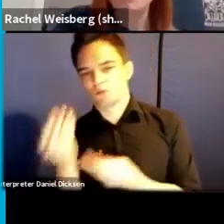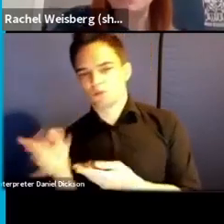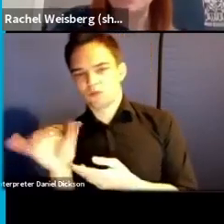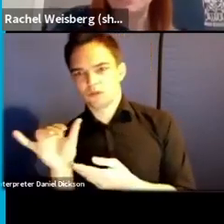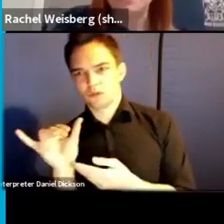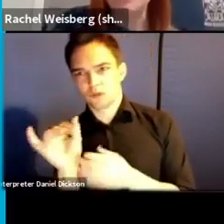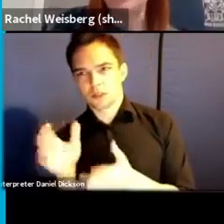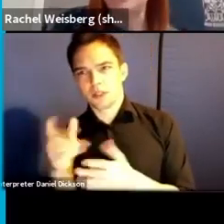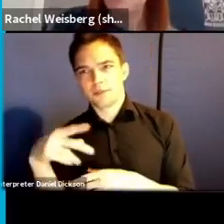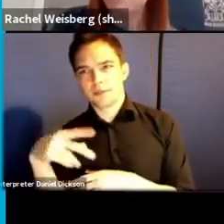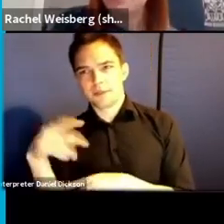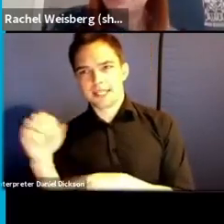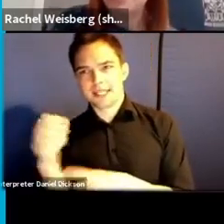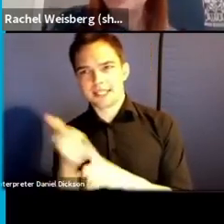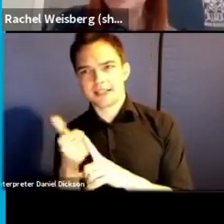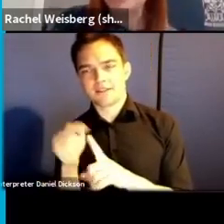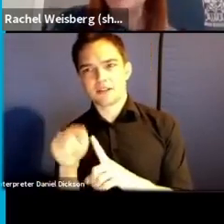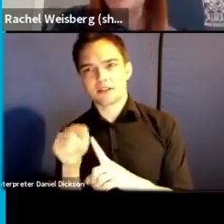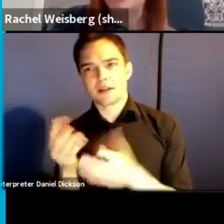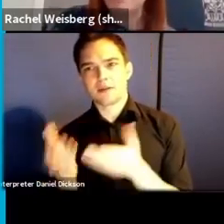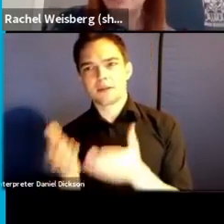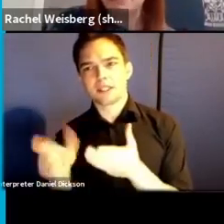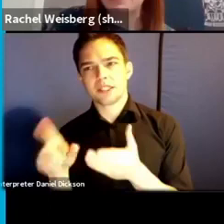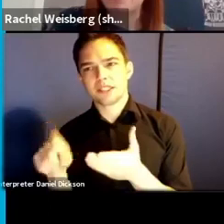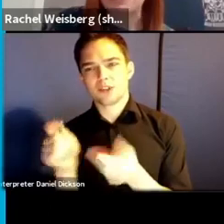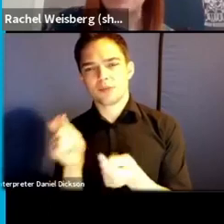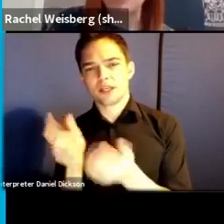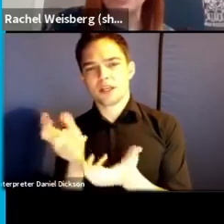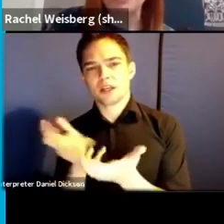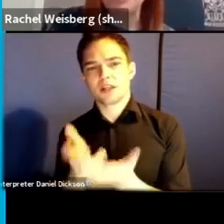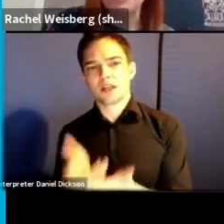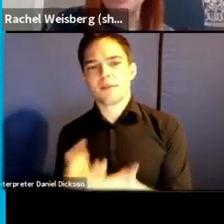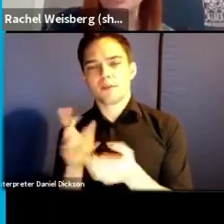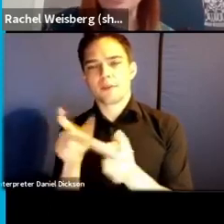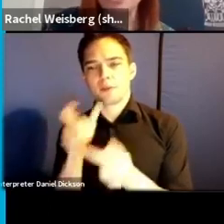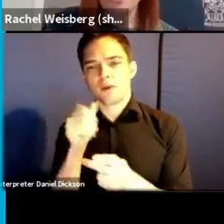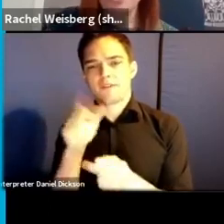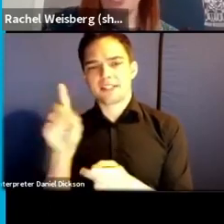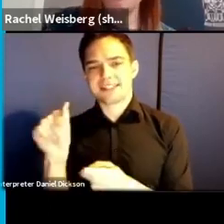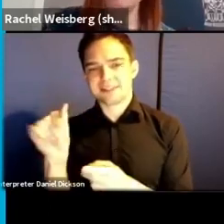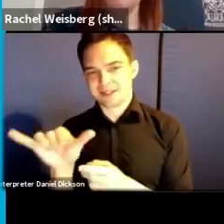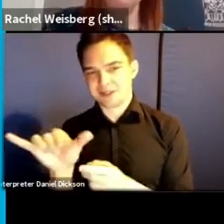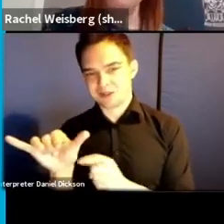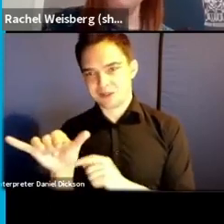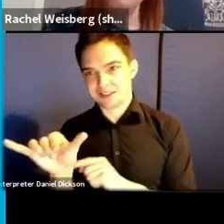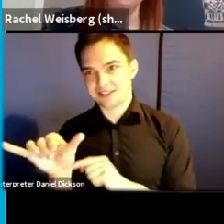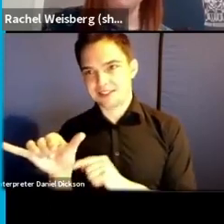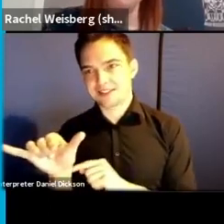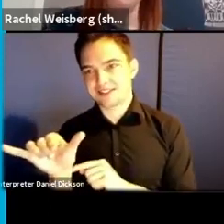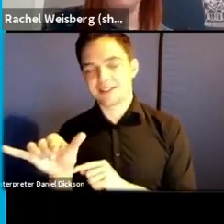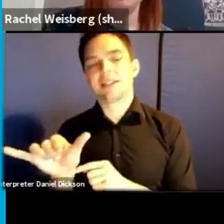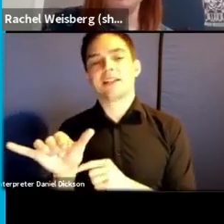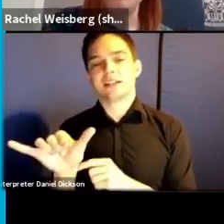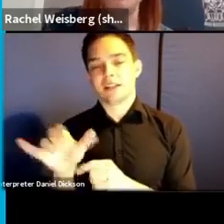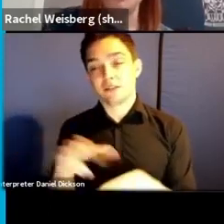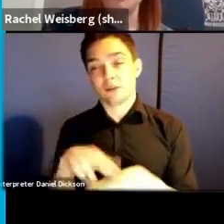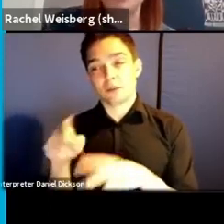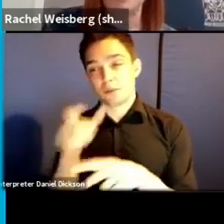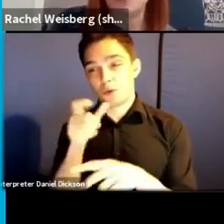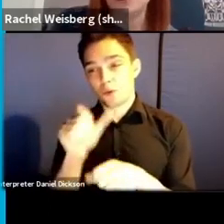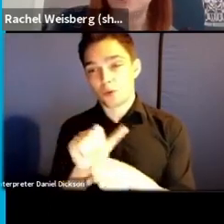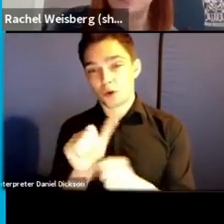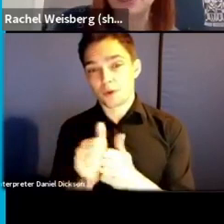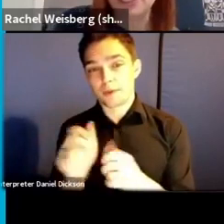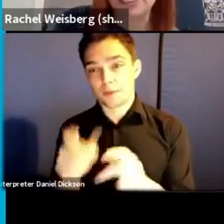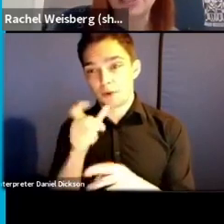even PPE itself maybe need to be accommodated for people with disabilities. Of course, people who work with people who are